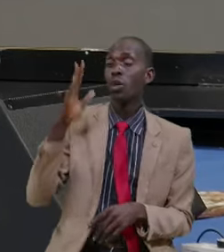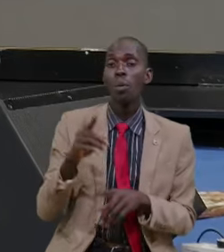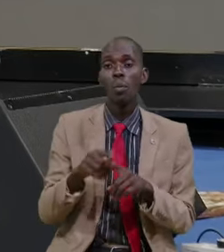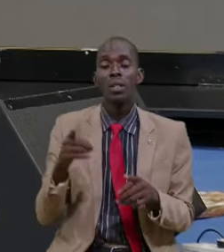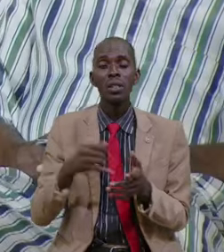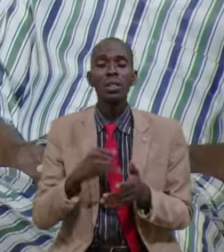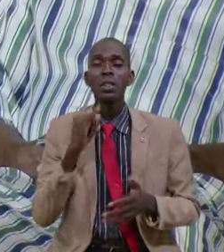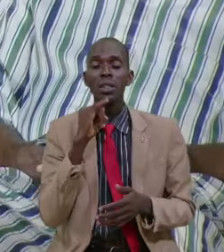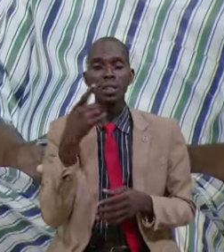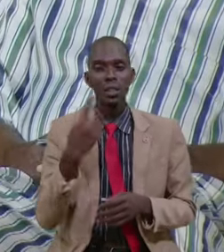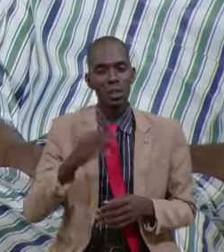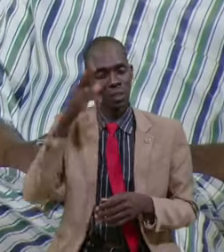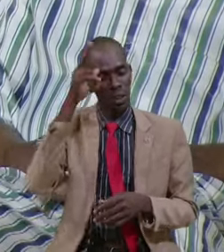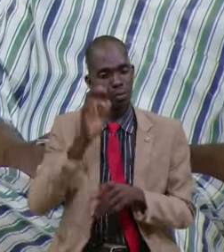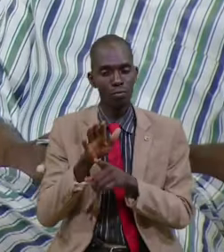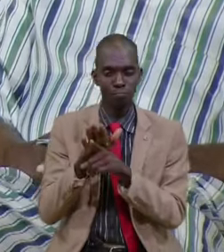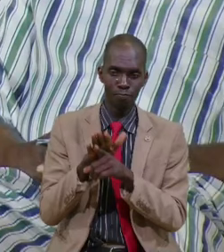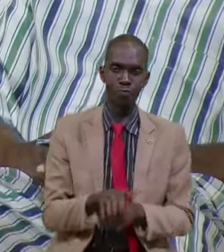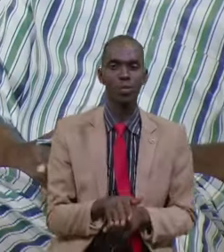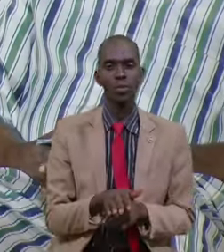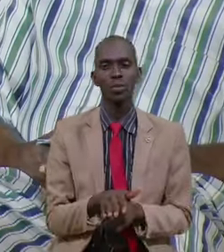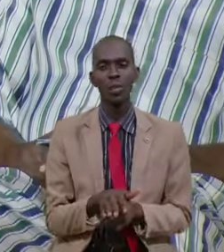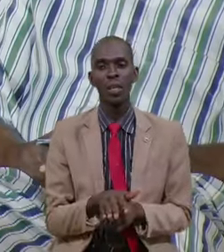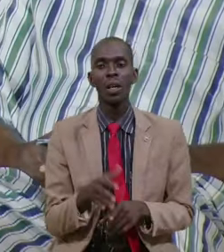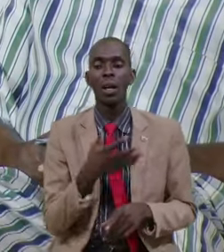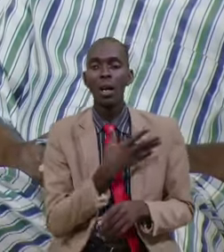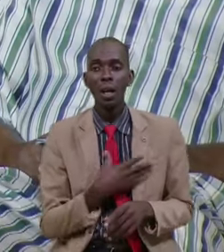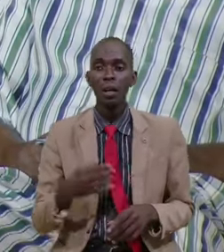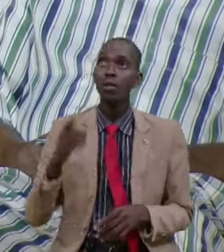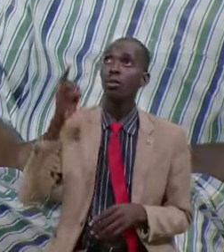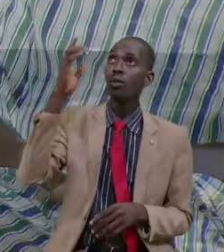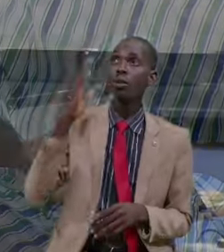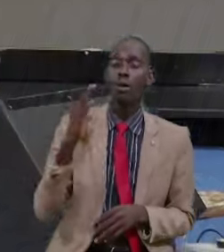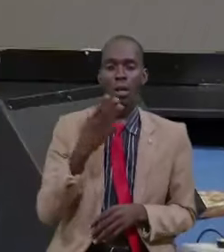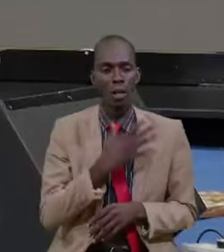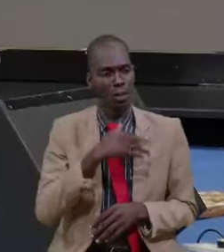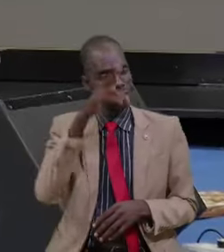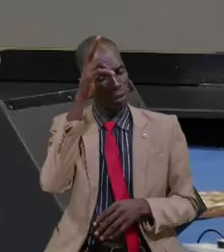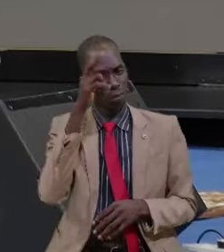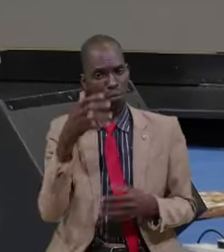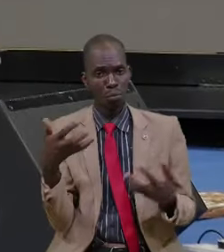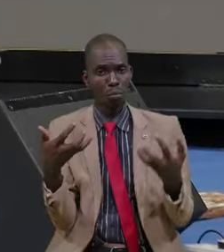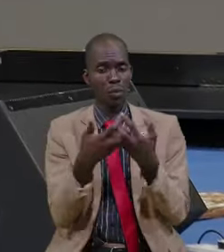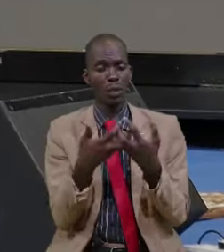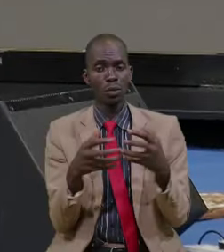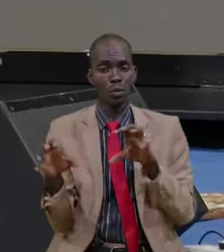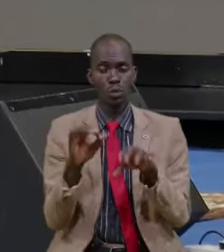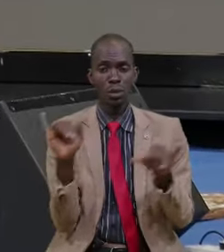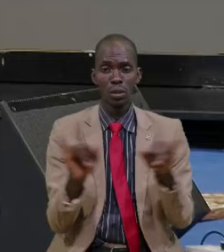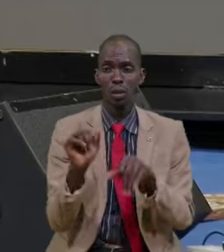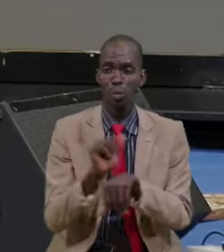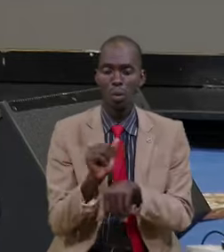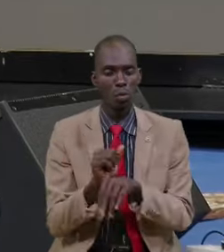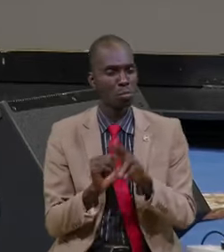the devil. And God and the devil, they don't do the same work. They don't go the same